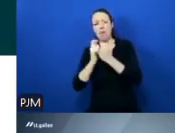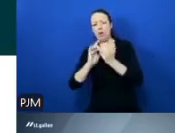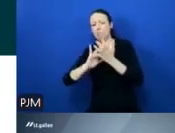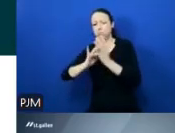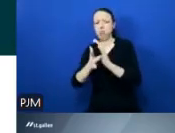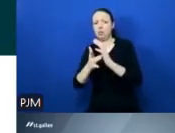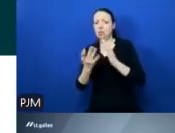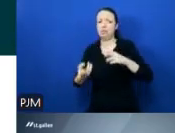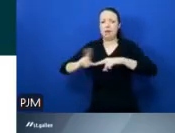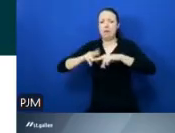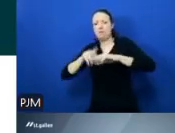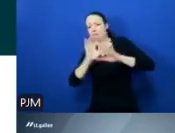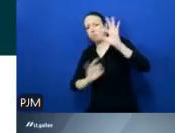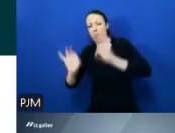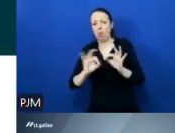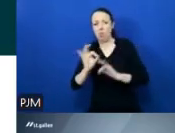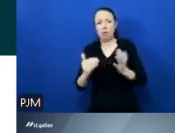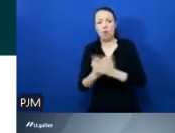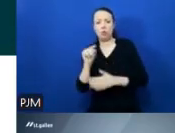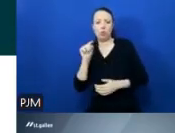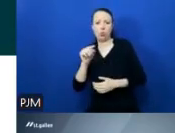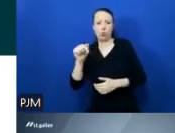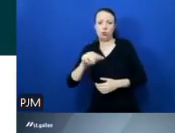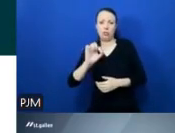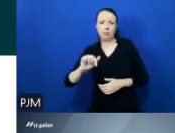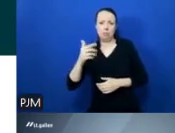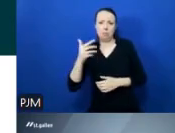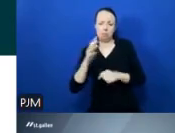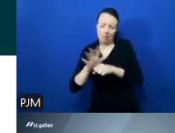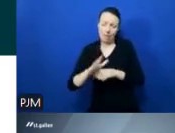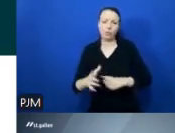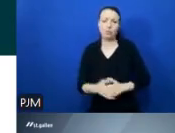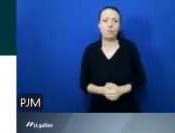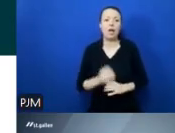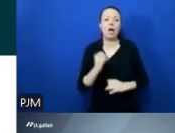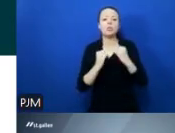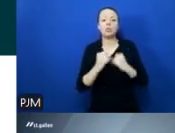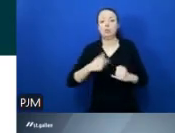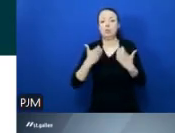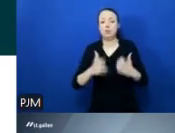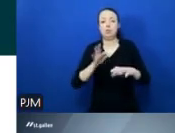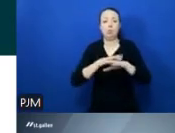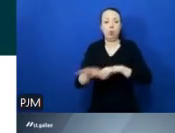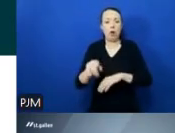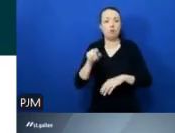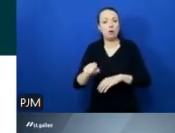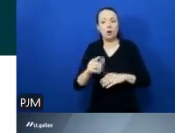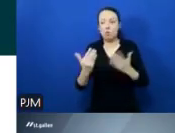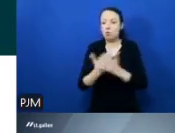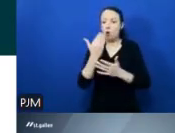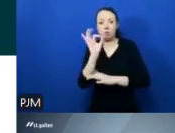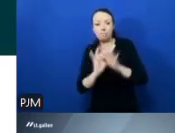or hard renovation. In order to have also influence on those buildings that already exist, we have